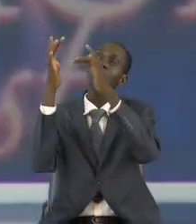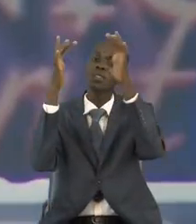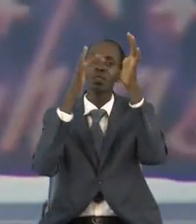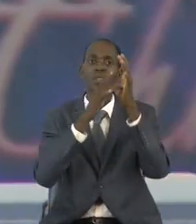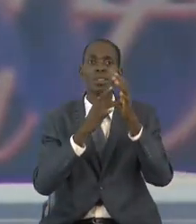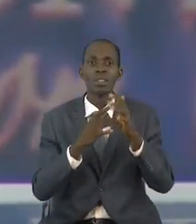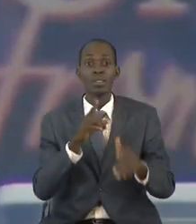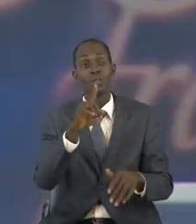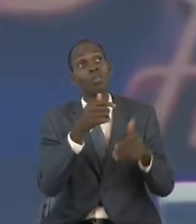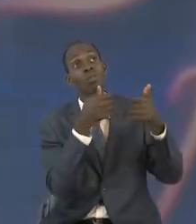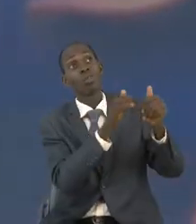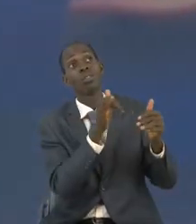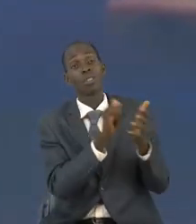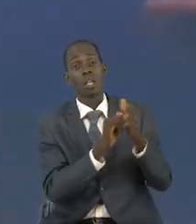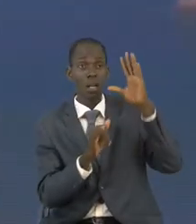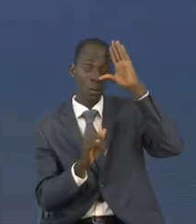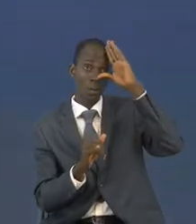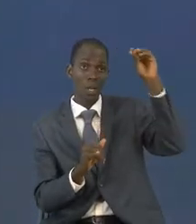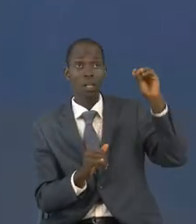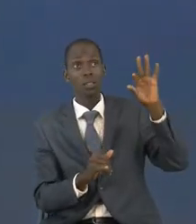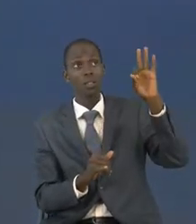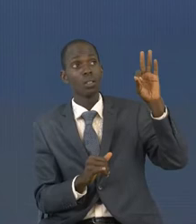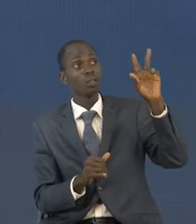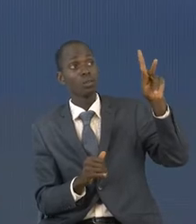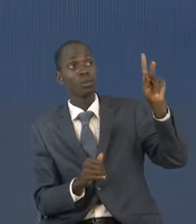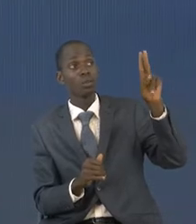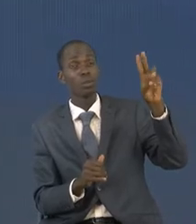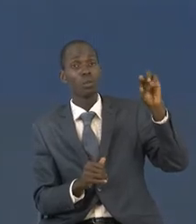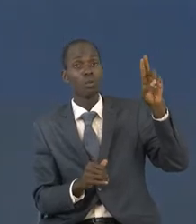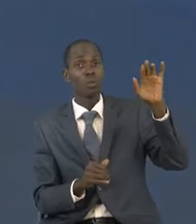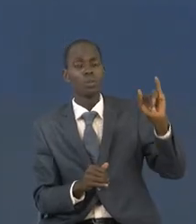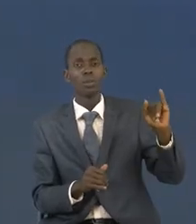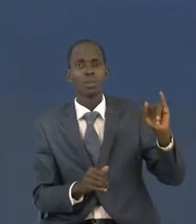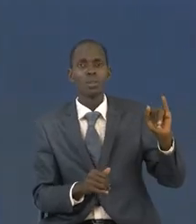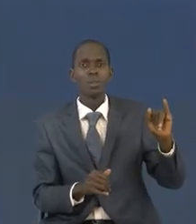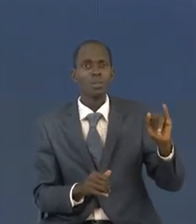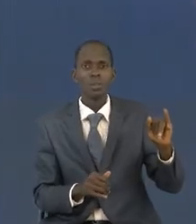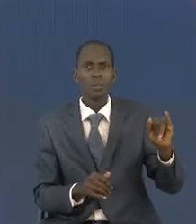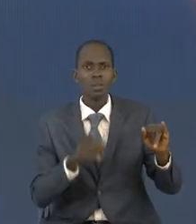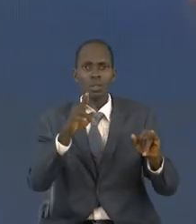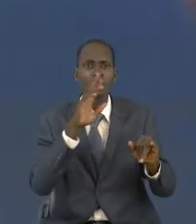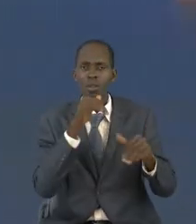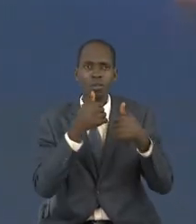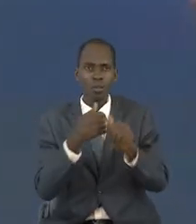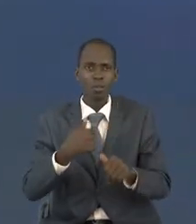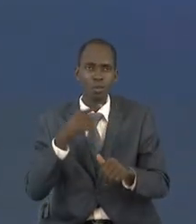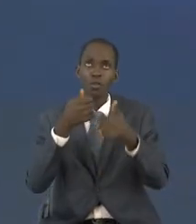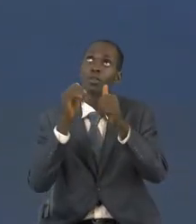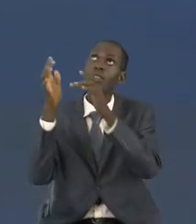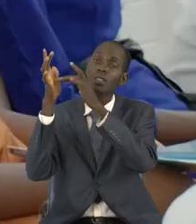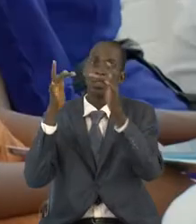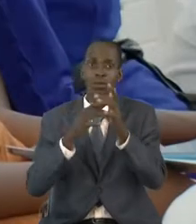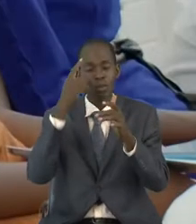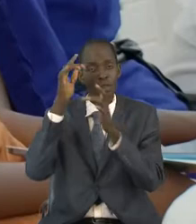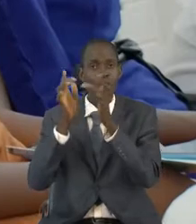that man, Kumuyi. No, no, but you are not following me. You are following Jesus. He will lead you to heaven.